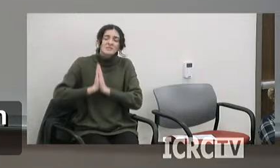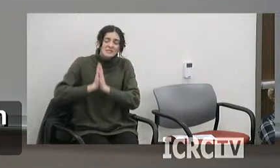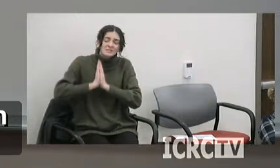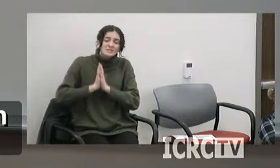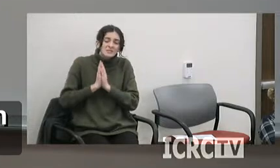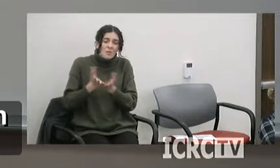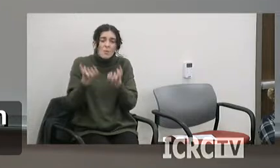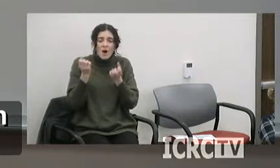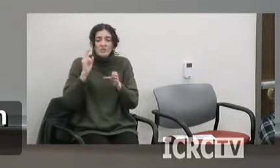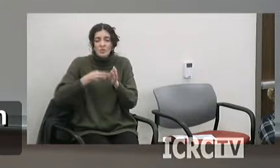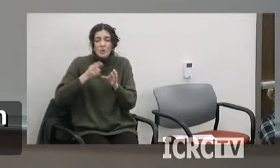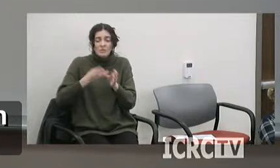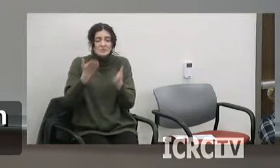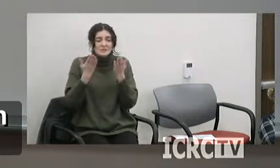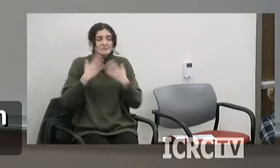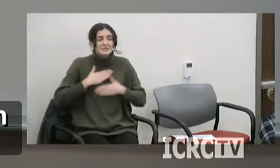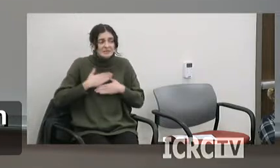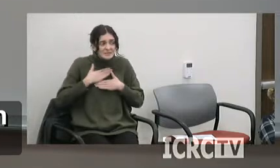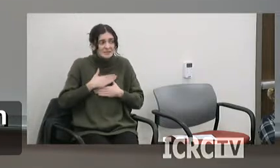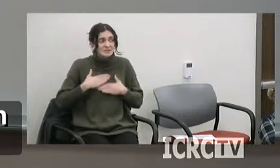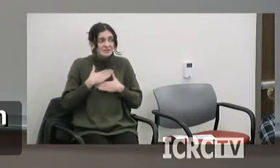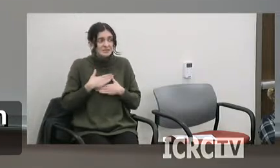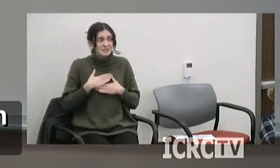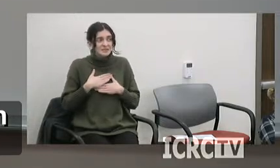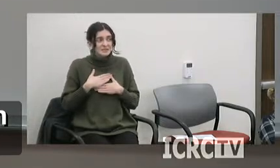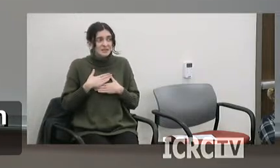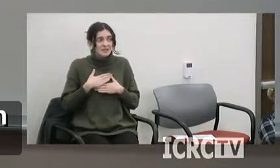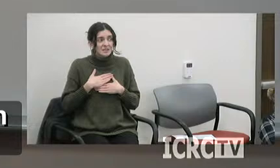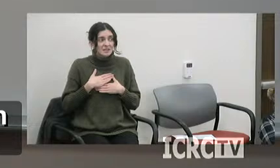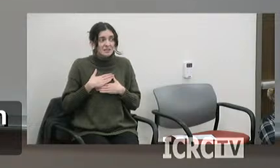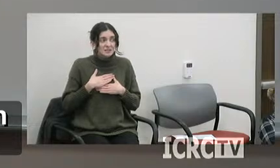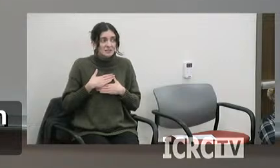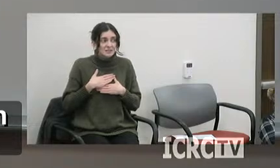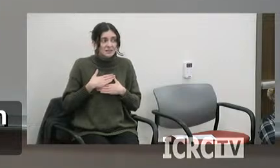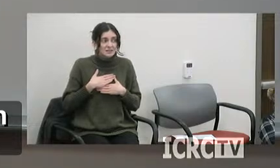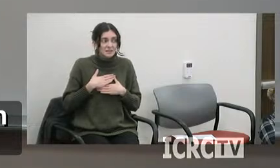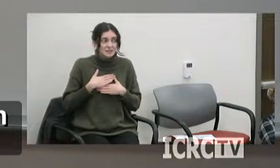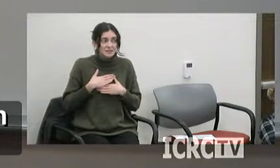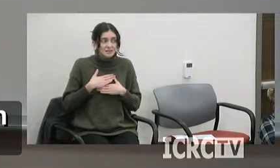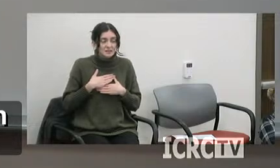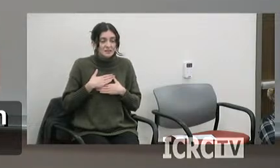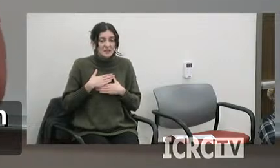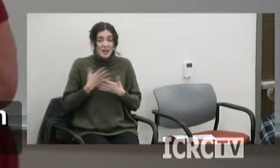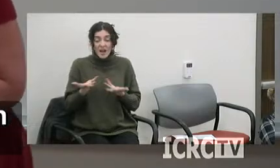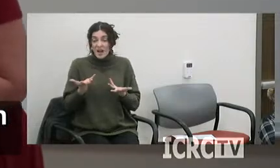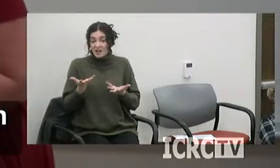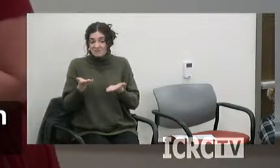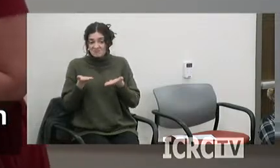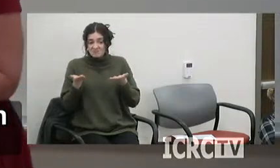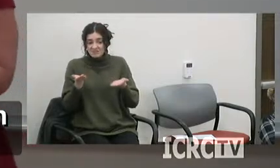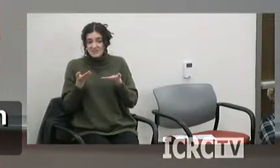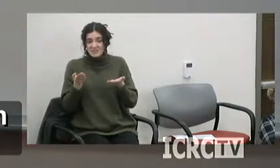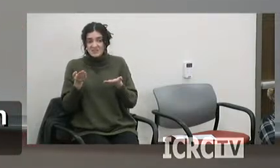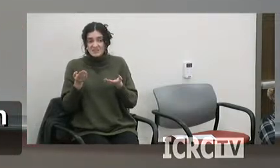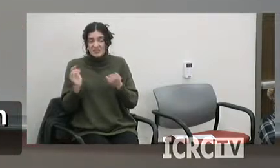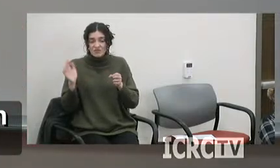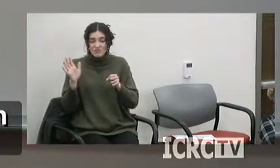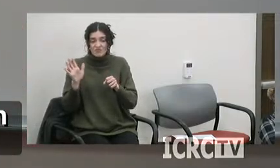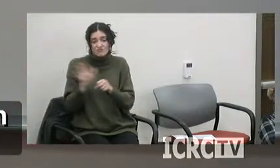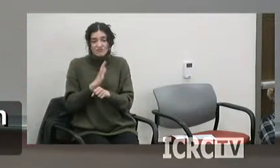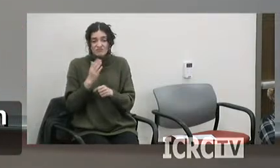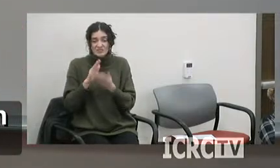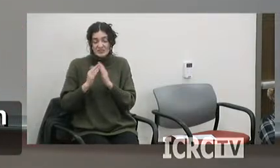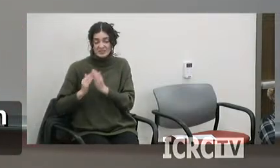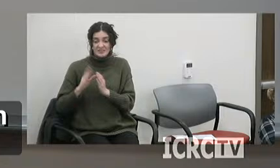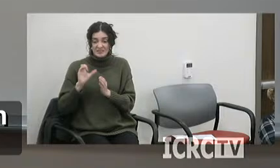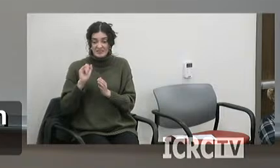MFA degree at any college, and I teach at NKU, we are the least arts school in the entire city of Cincinnati.